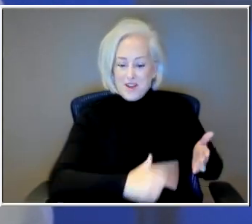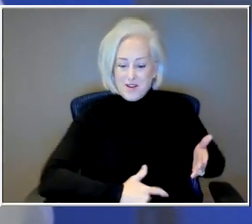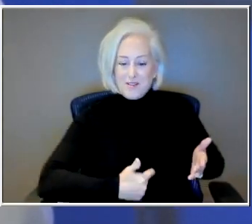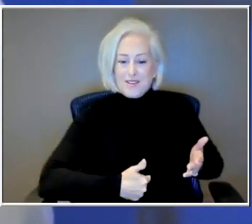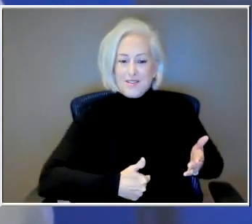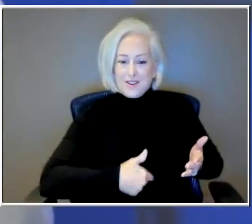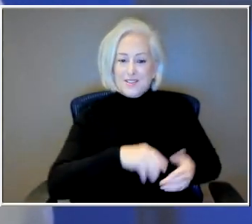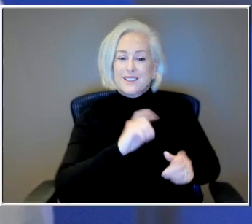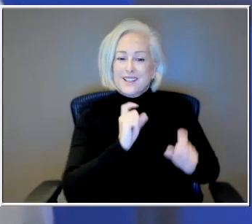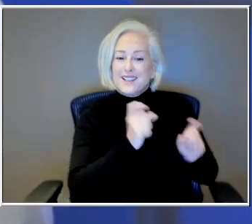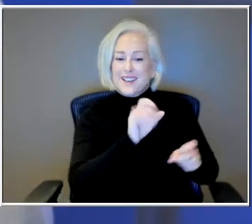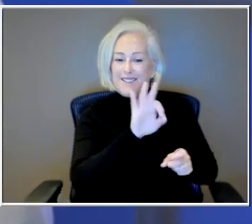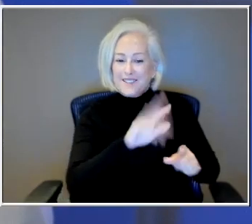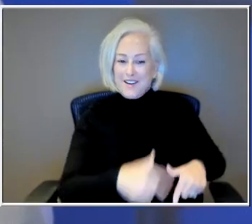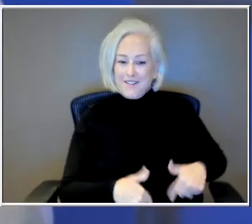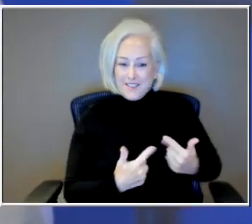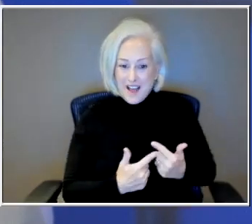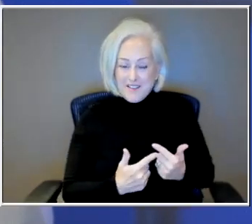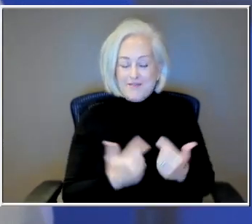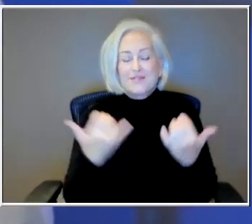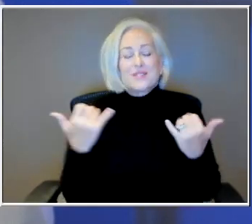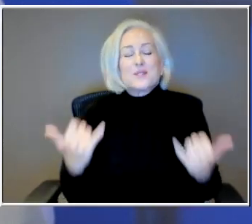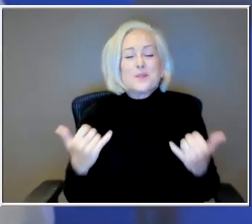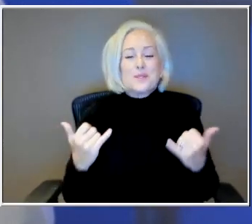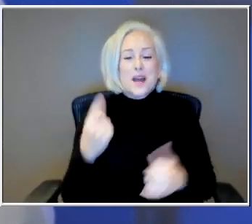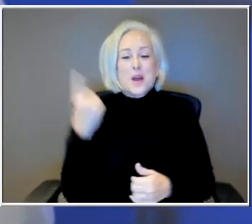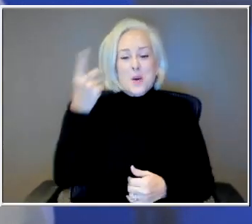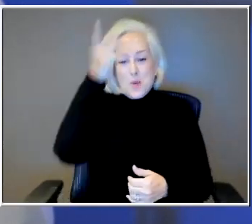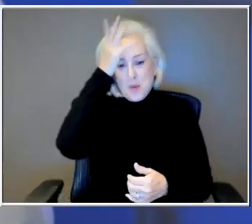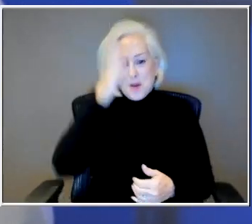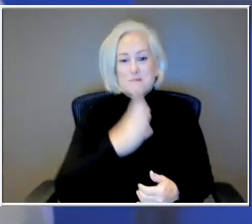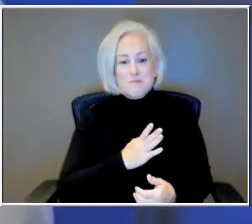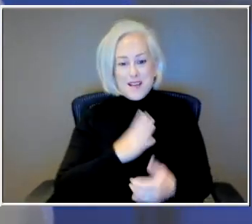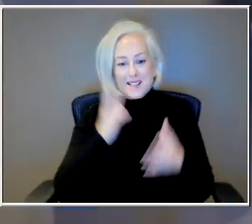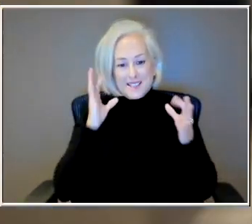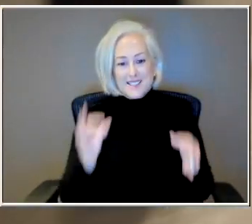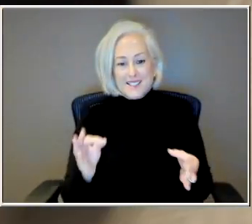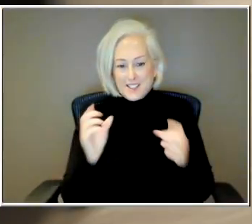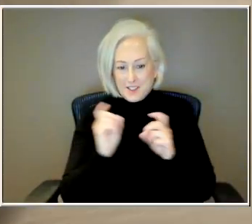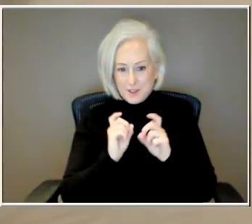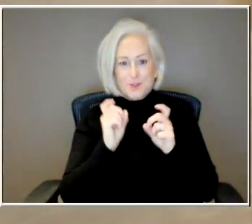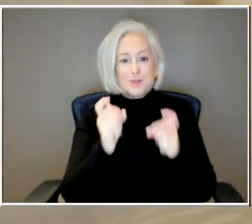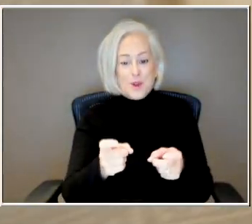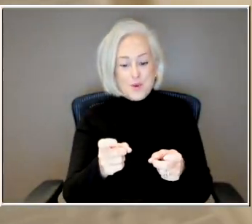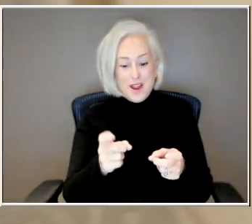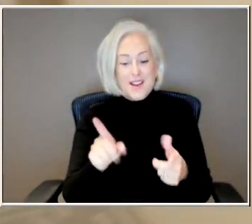man's altruistic decision that set off a chain of donations.